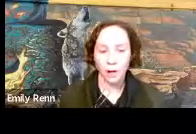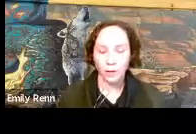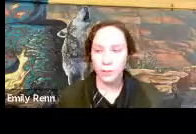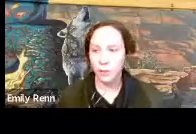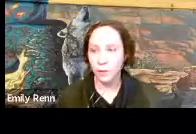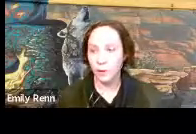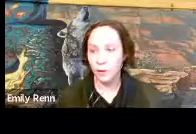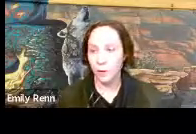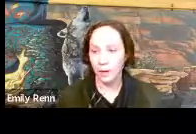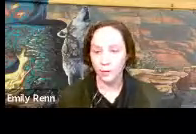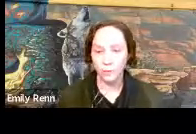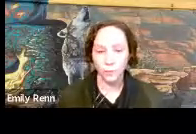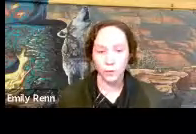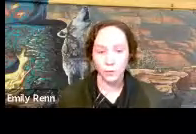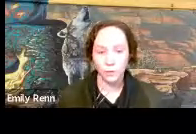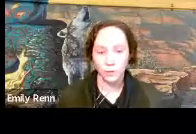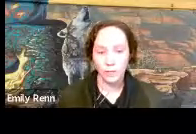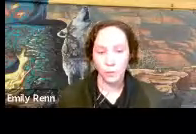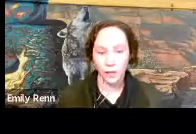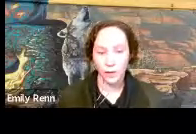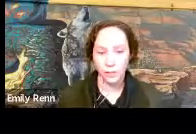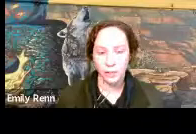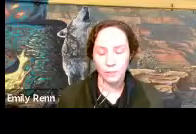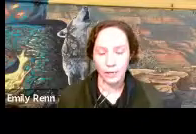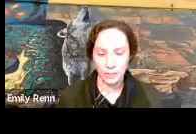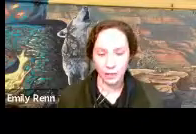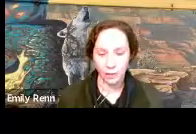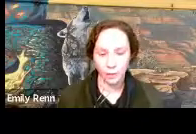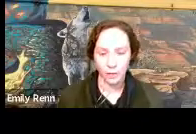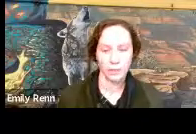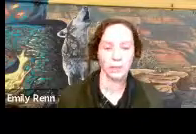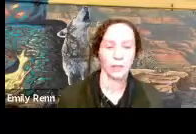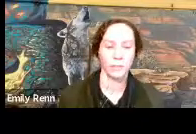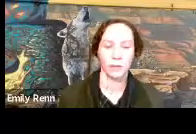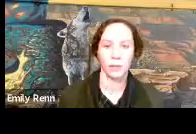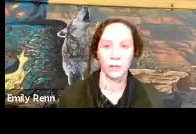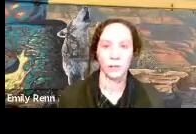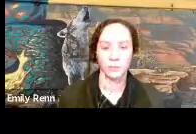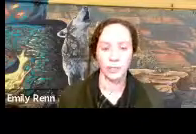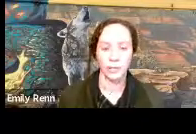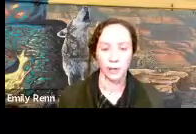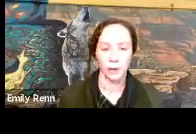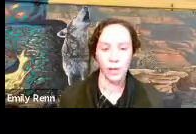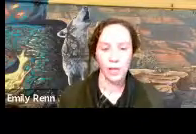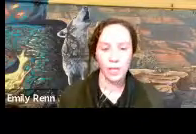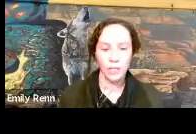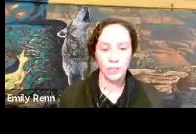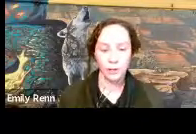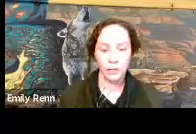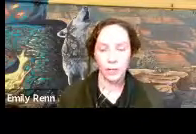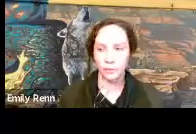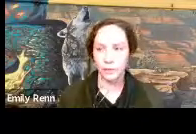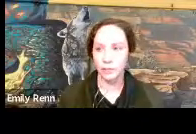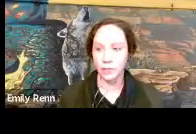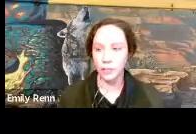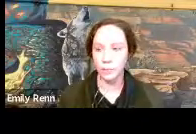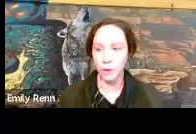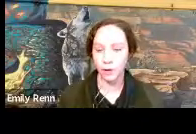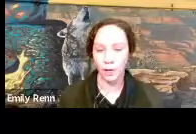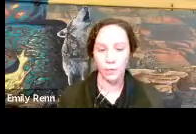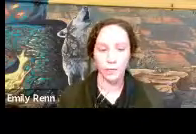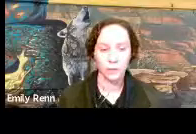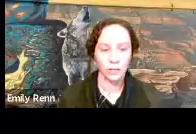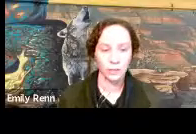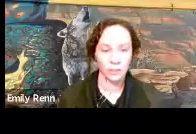there are also about 40 wolves in the wild in Mexico. So the country of Mexico started their